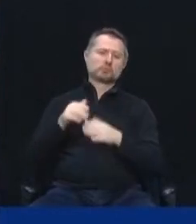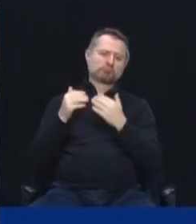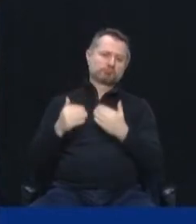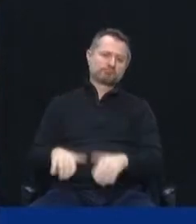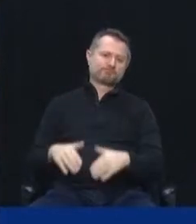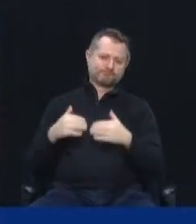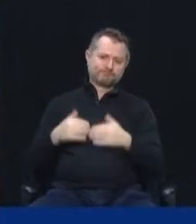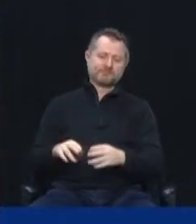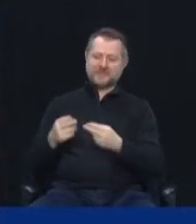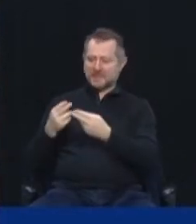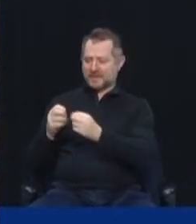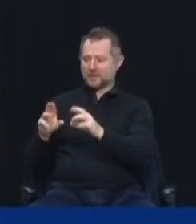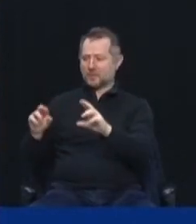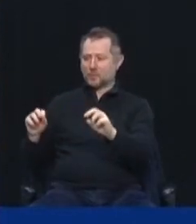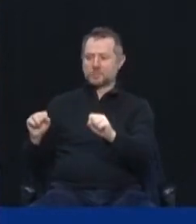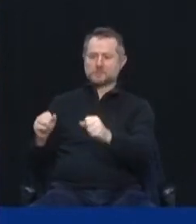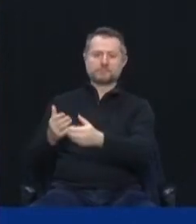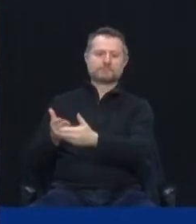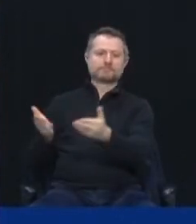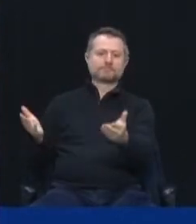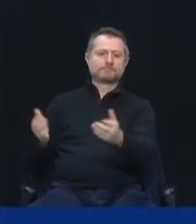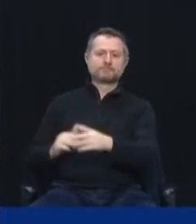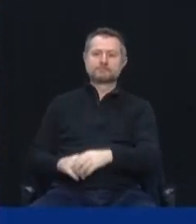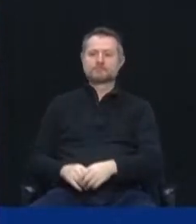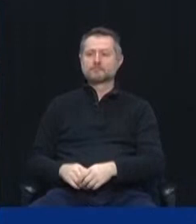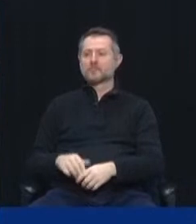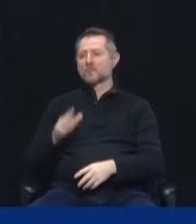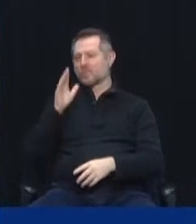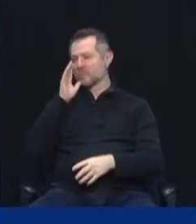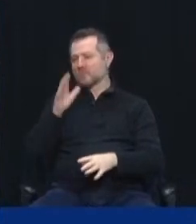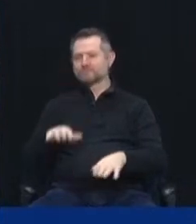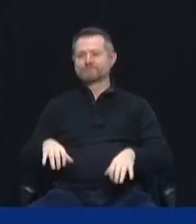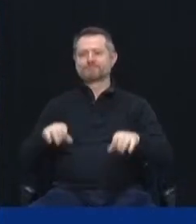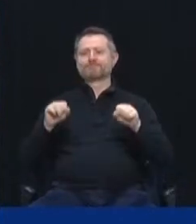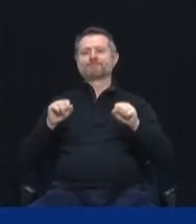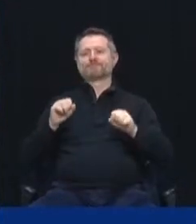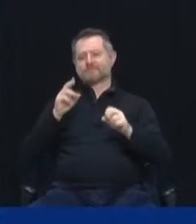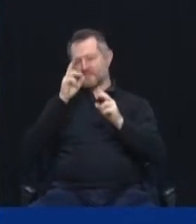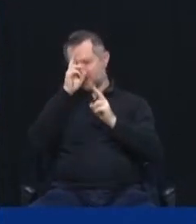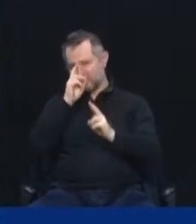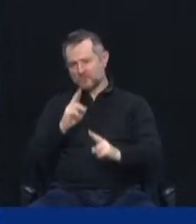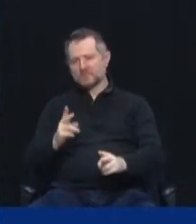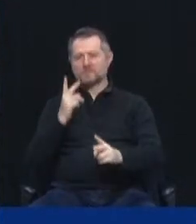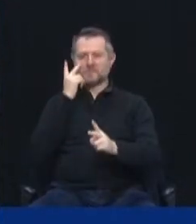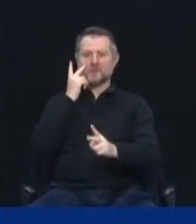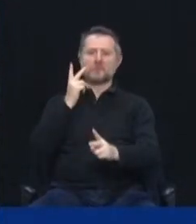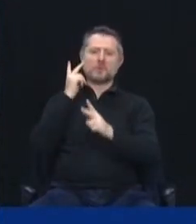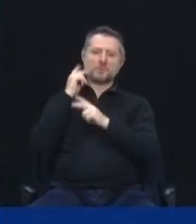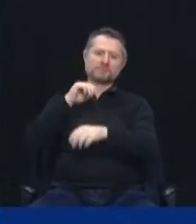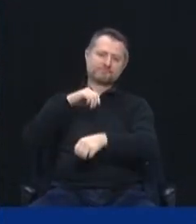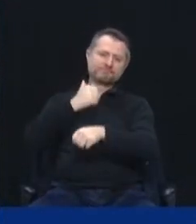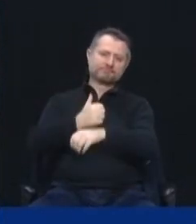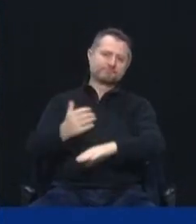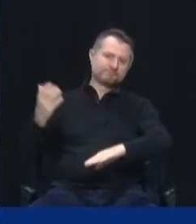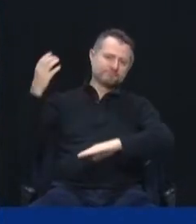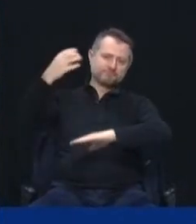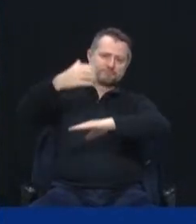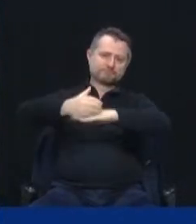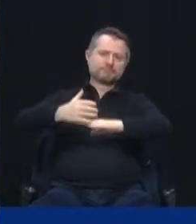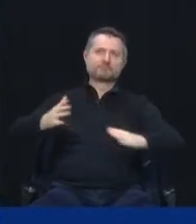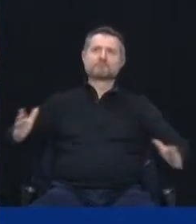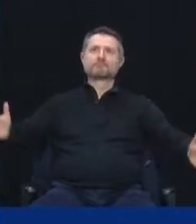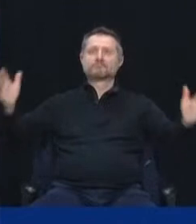for us all. So we're going to do a memorial to them, to thank them for COVID.